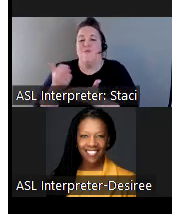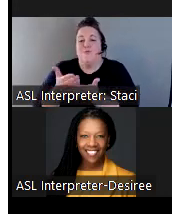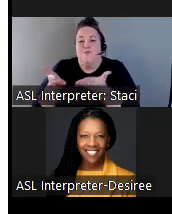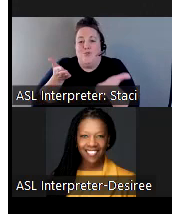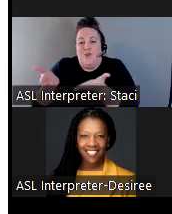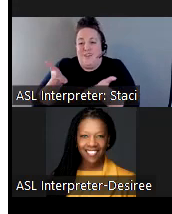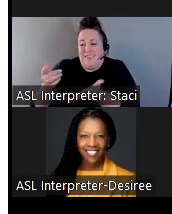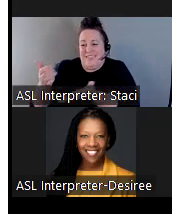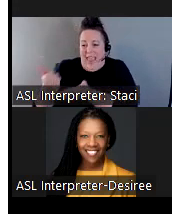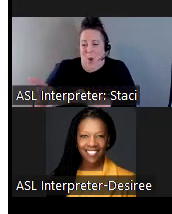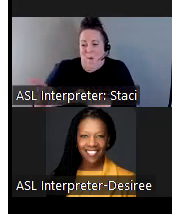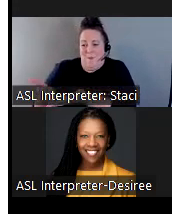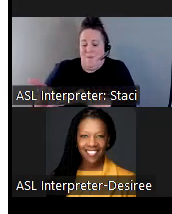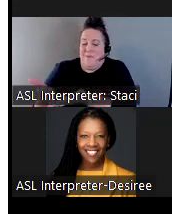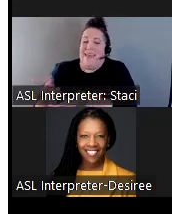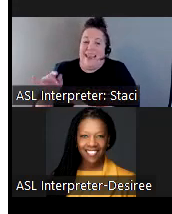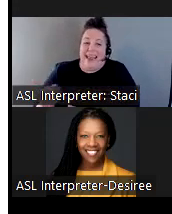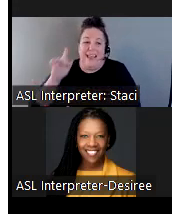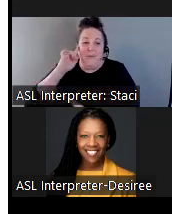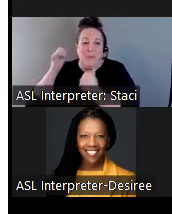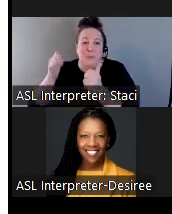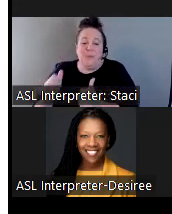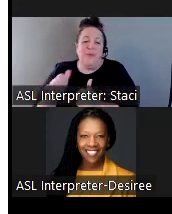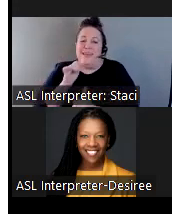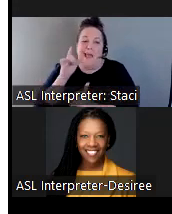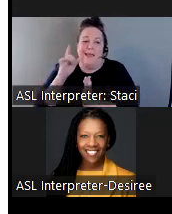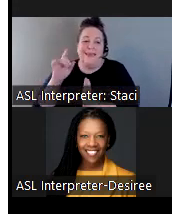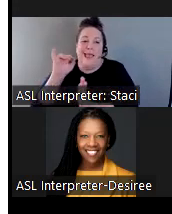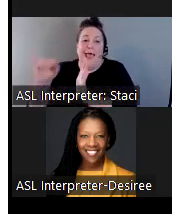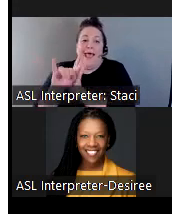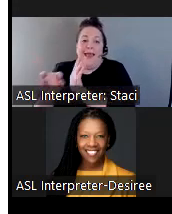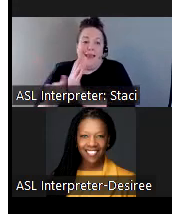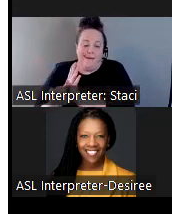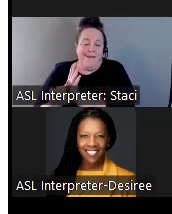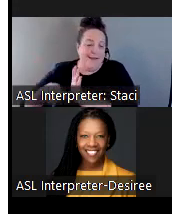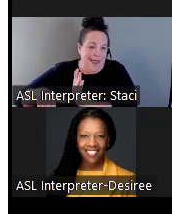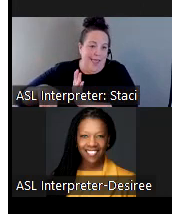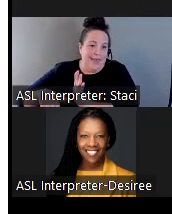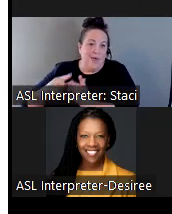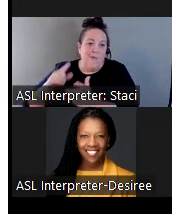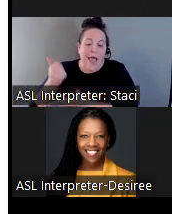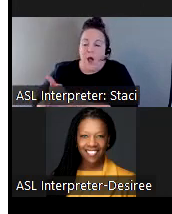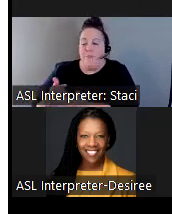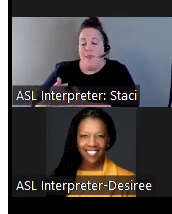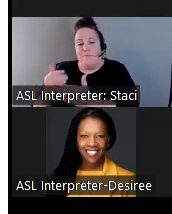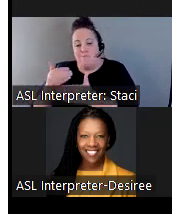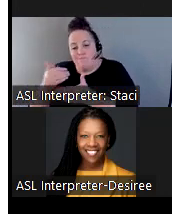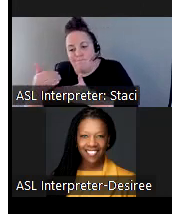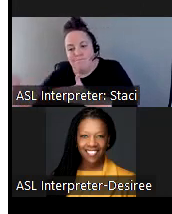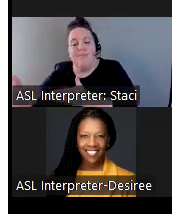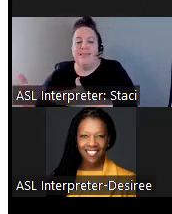they can help them, even if a hearing loss has not been identified yet, because it'll help them navigate that system. As we said, it's a